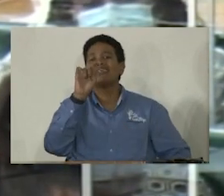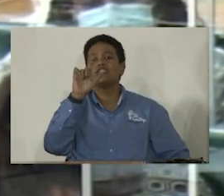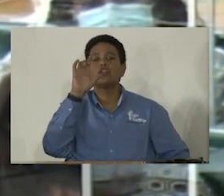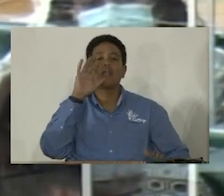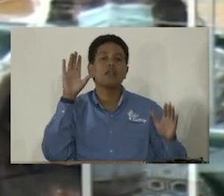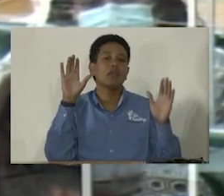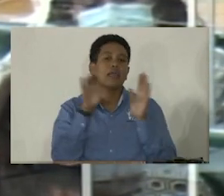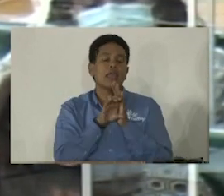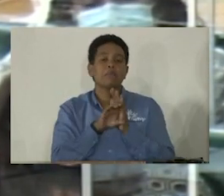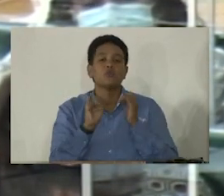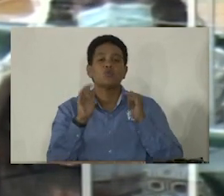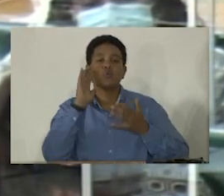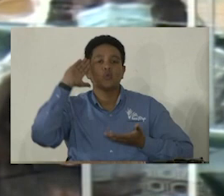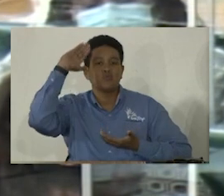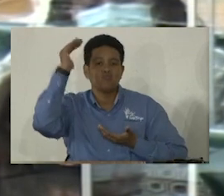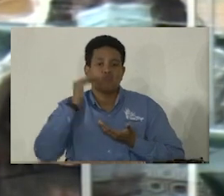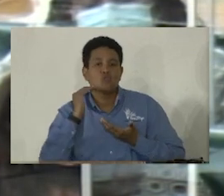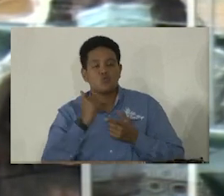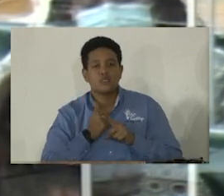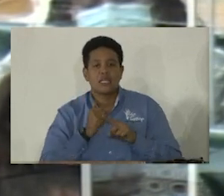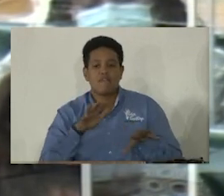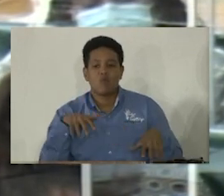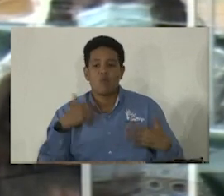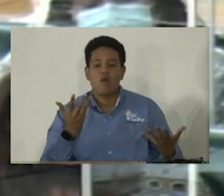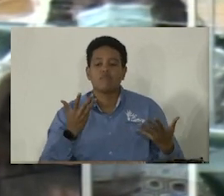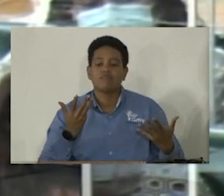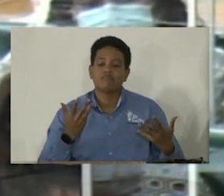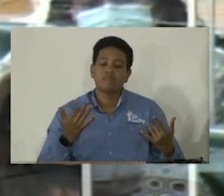which will also reduce the